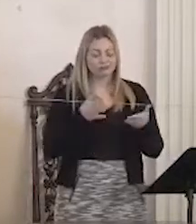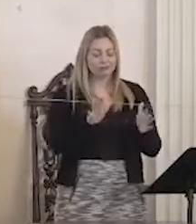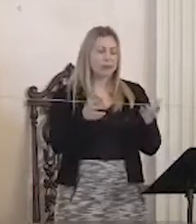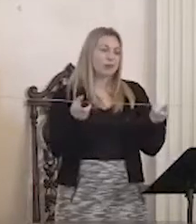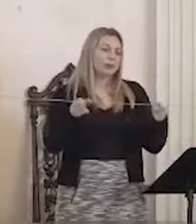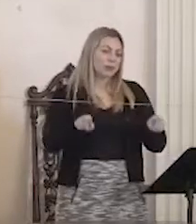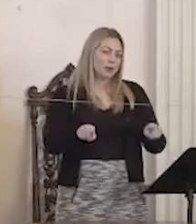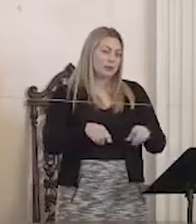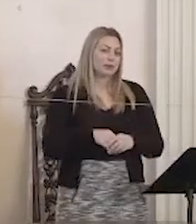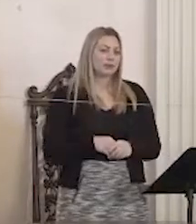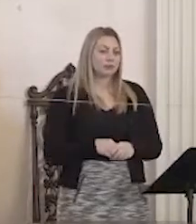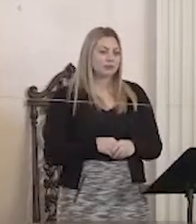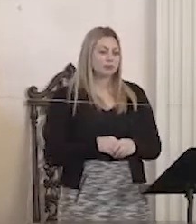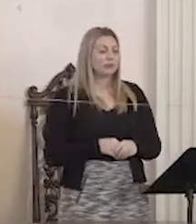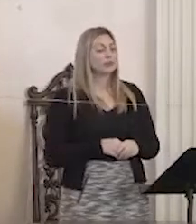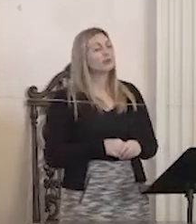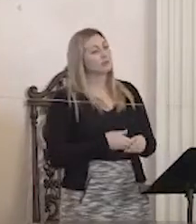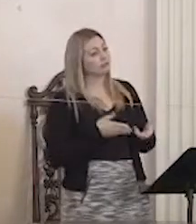so.